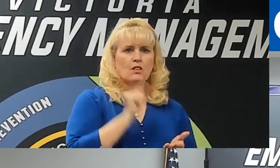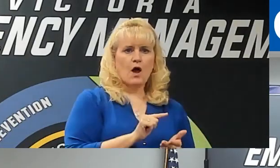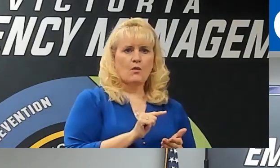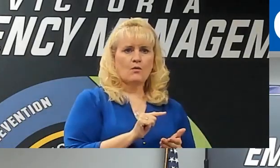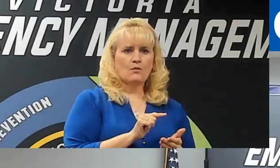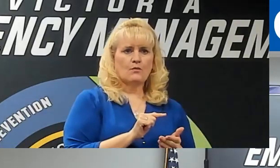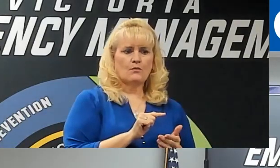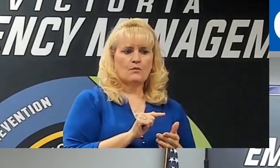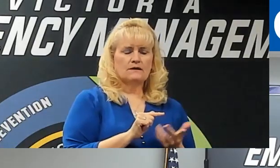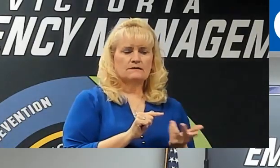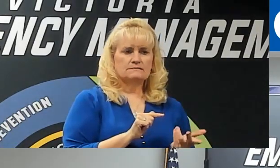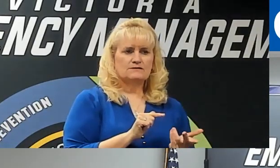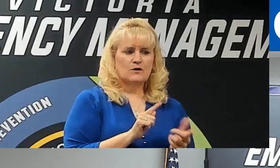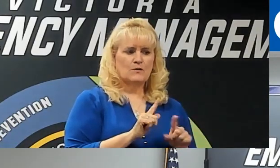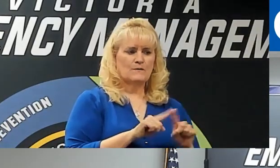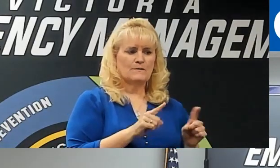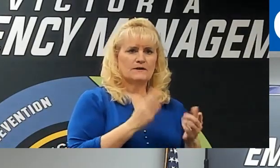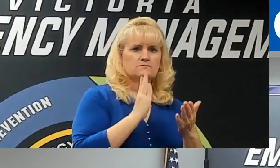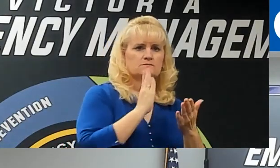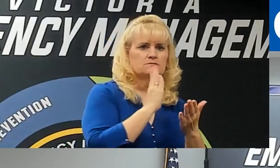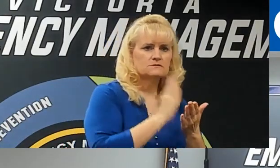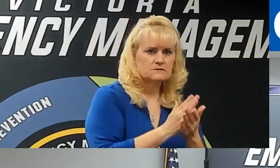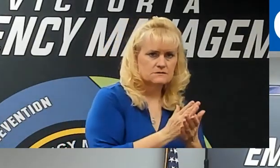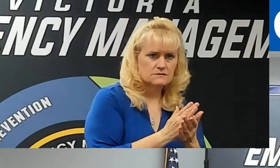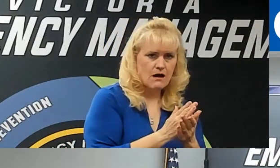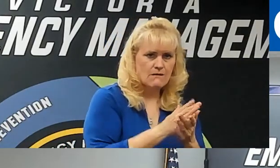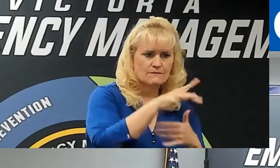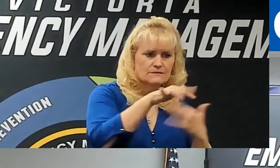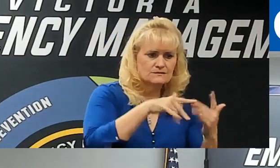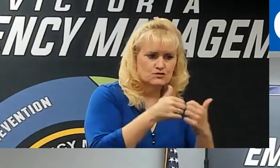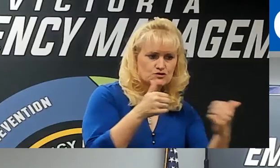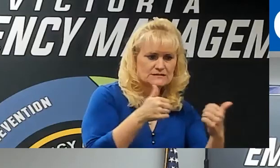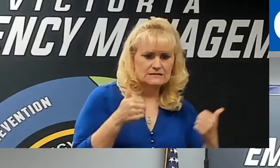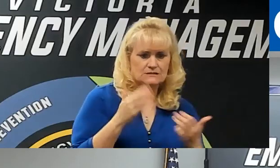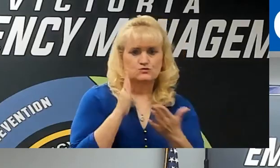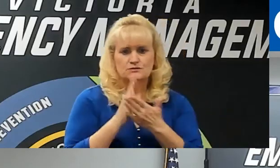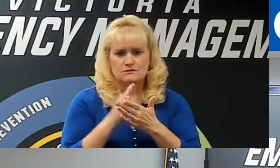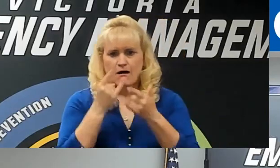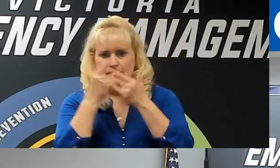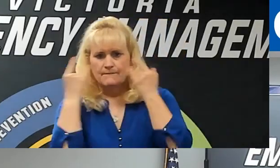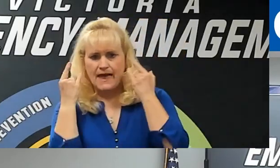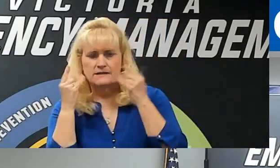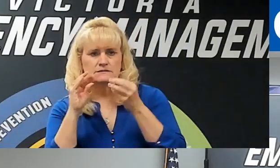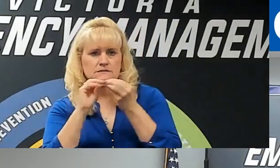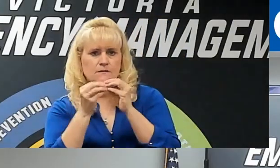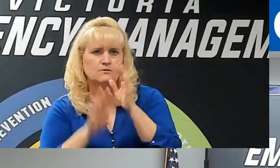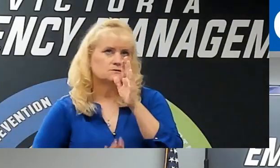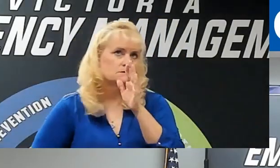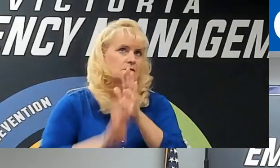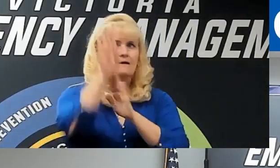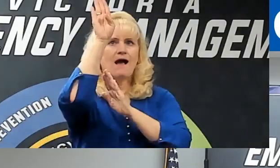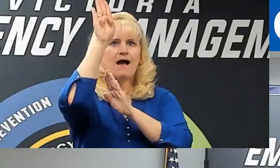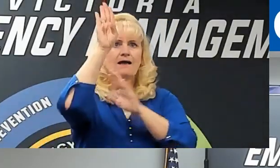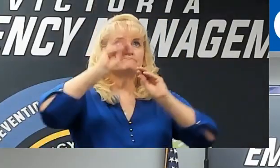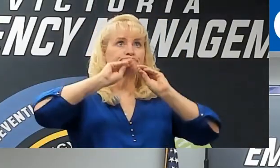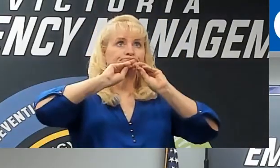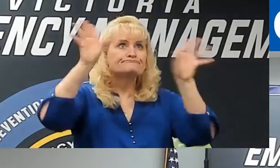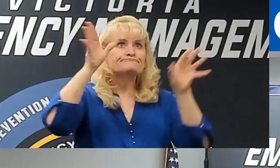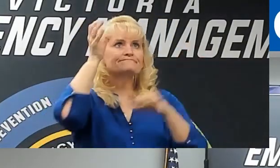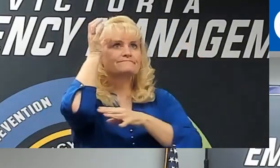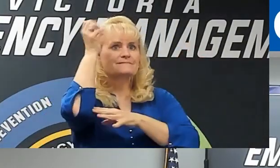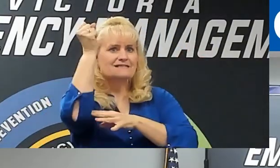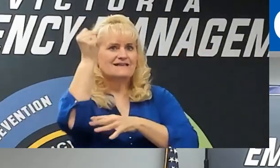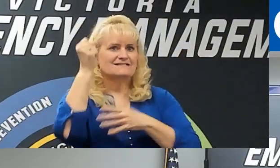Less masks, less social distancing. Numbers are high. There it is. So, I'm just saying that this virus